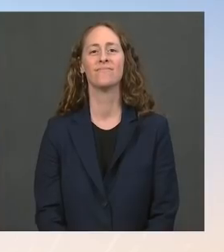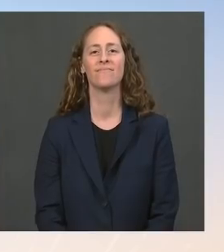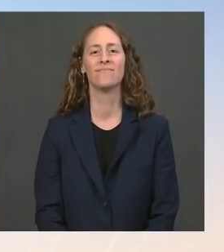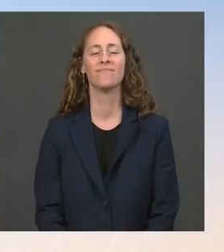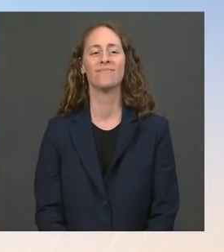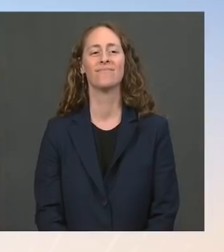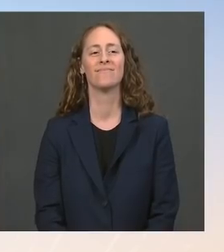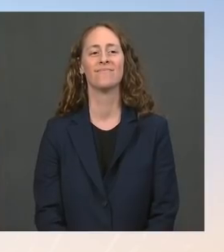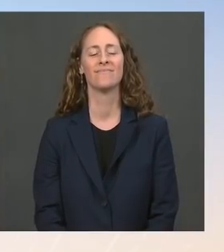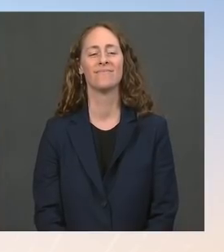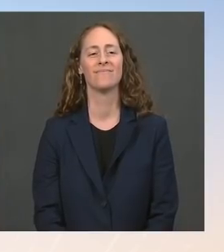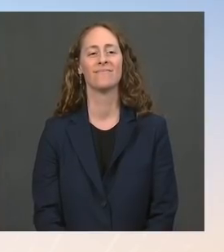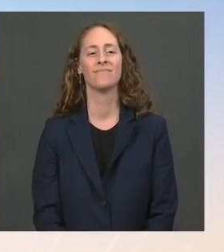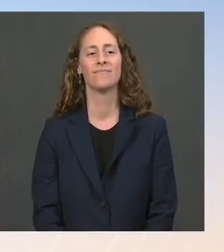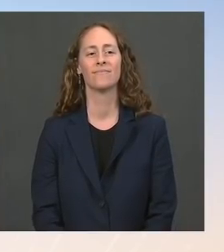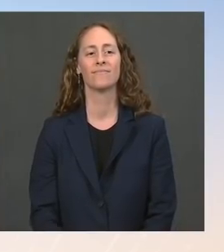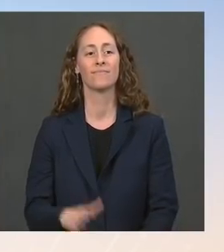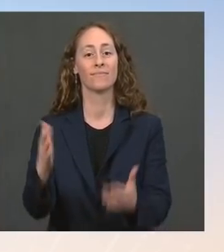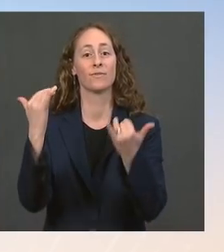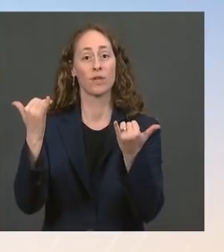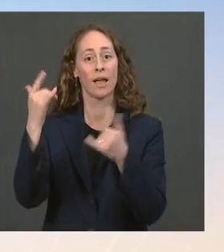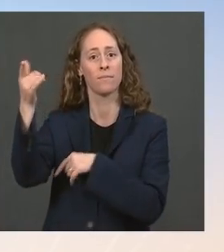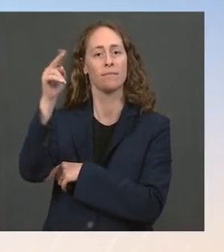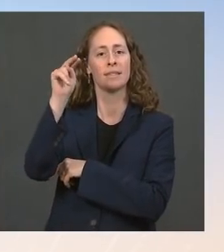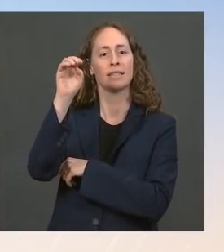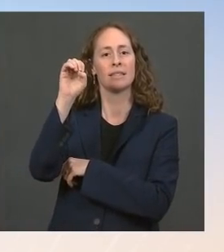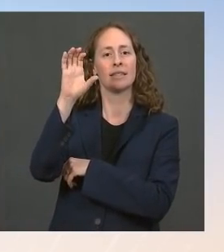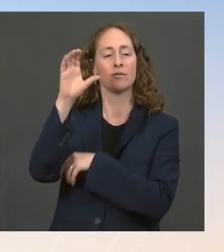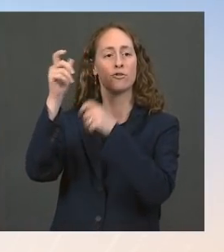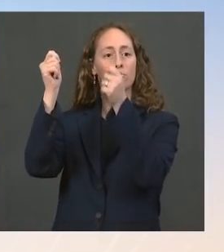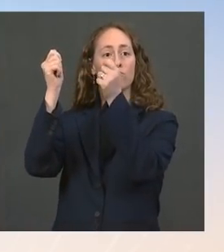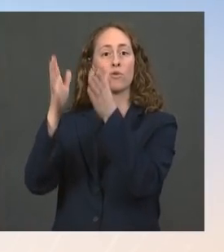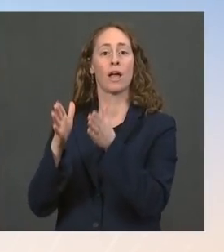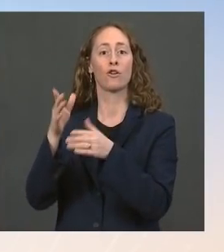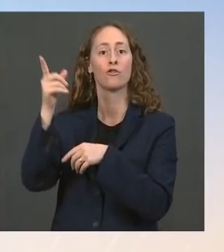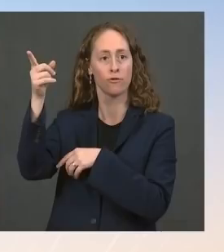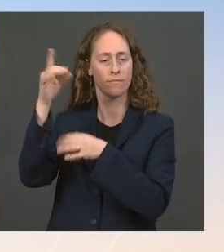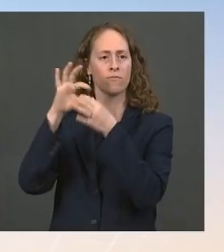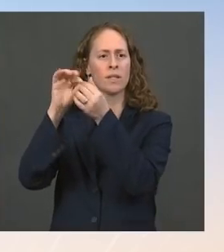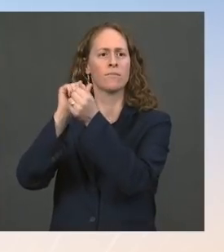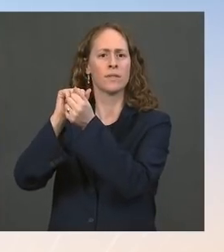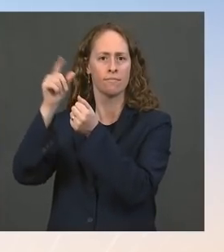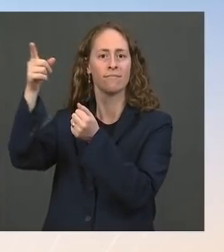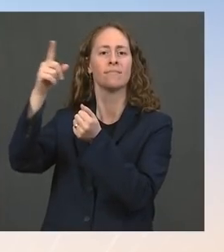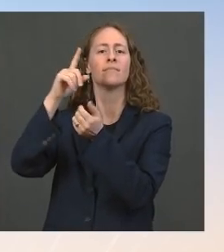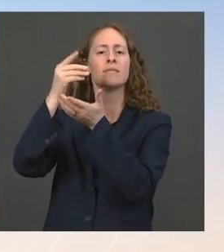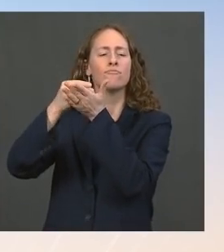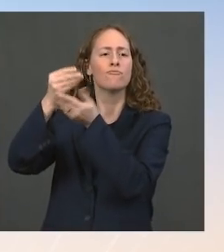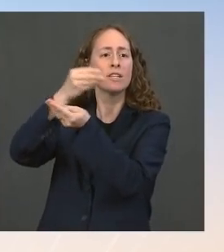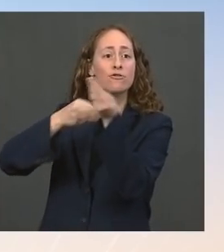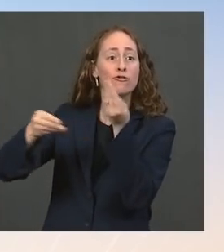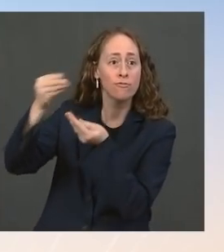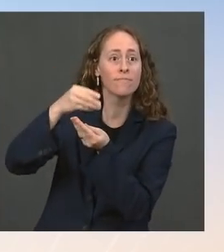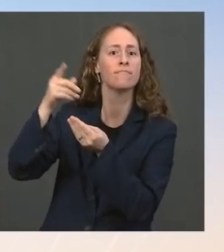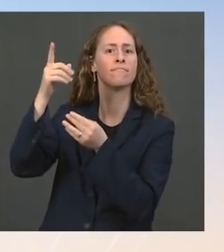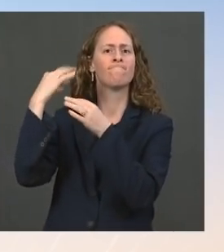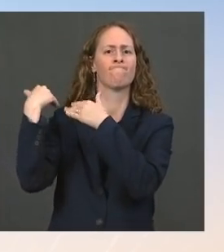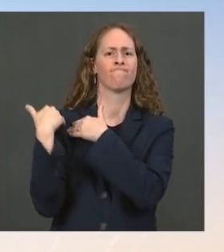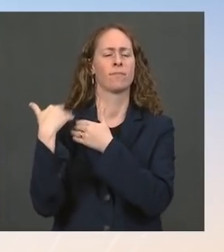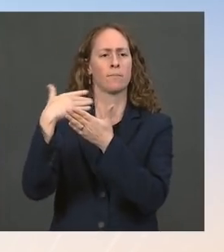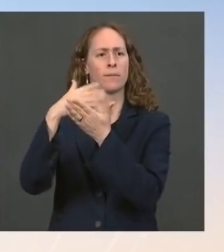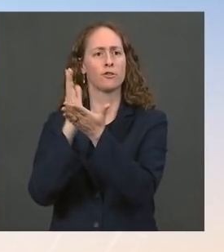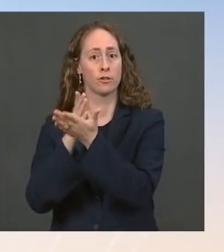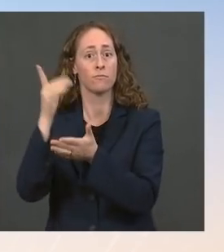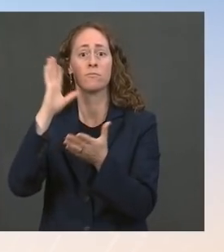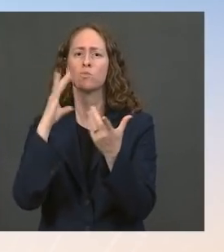Today, NEC Director Brian Deese and Secretary of Commerce Gina Raimondo will host a semiconductor supply chain convening to discuss the